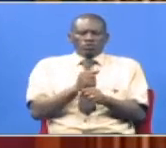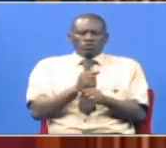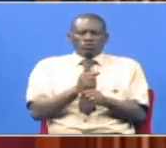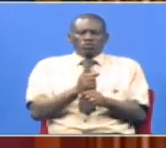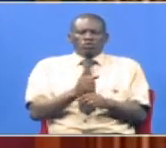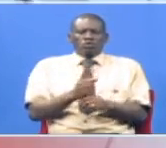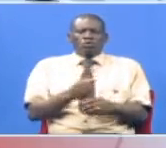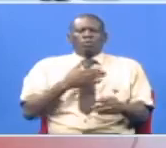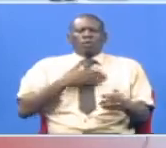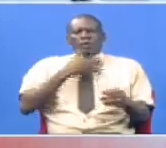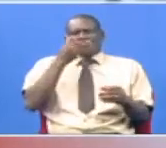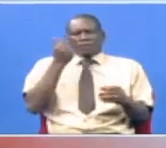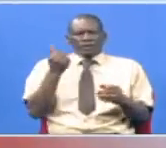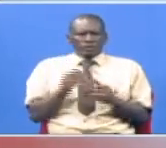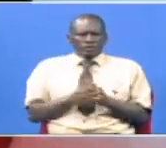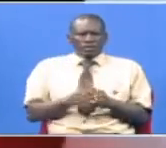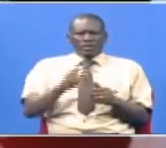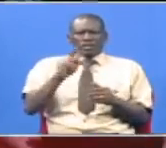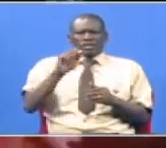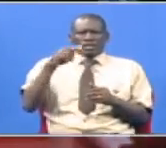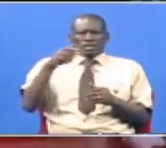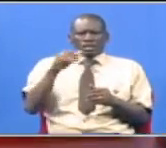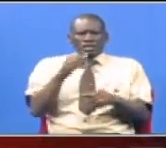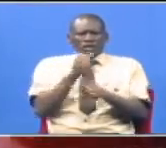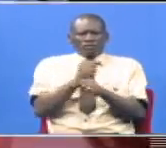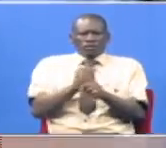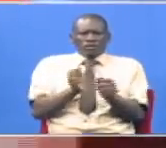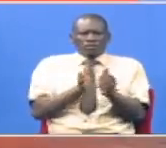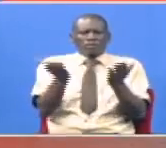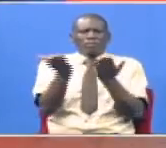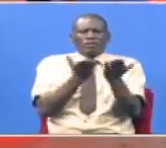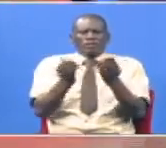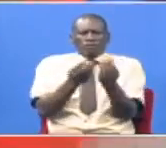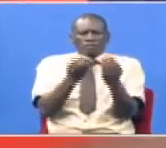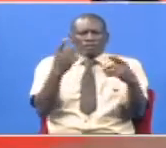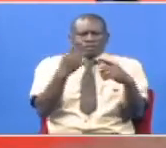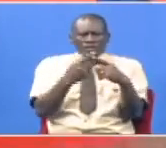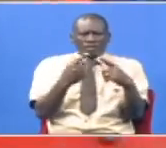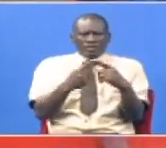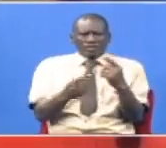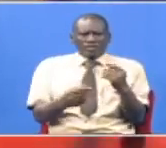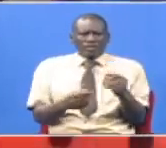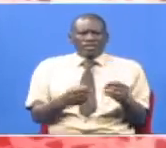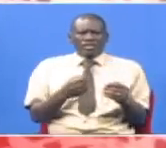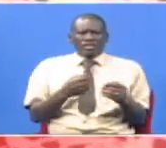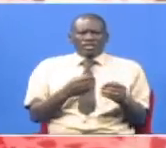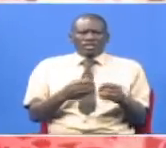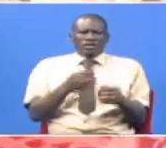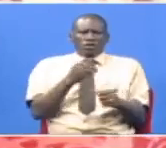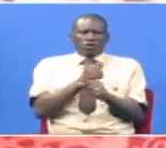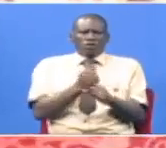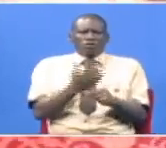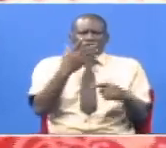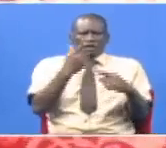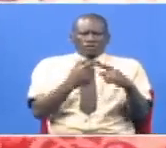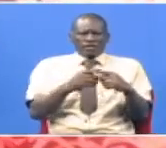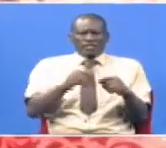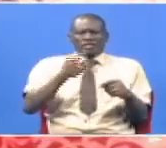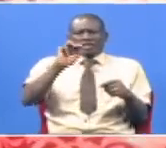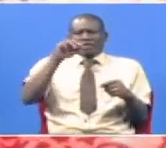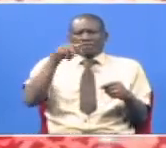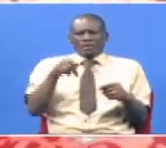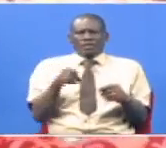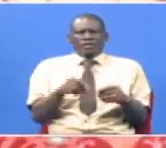ability. Kingi, who has served in the public service for decades, spending 5 years as a legislator in the National